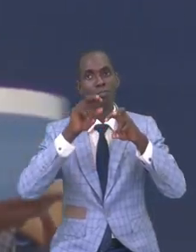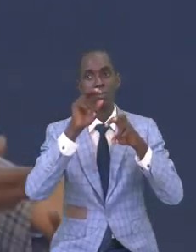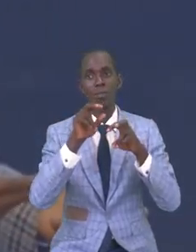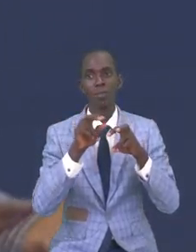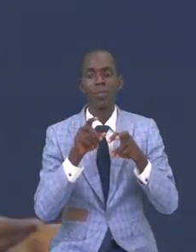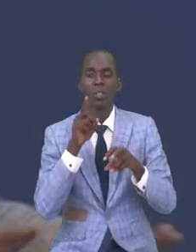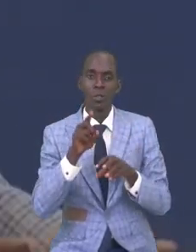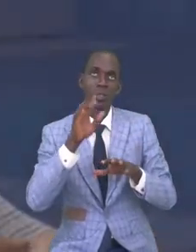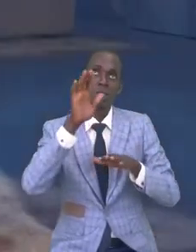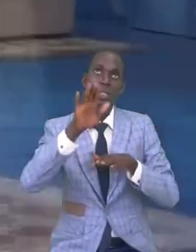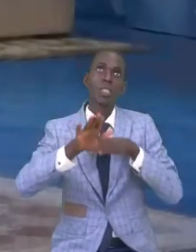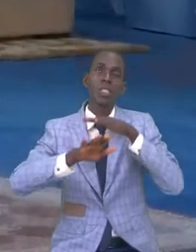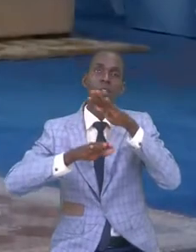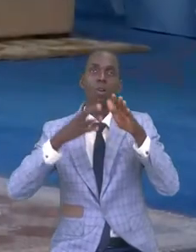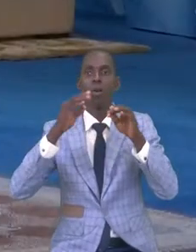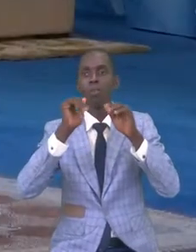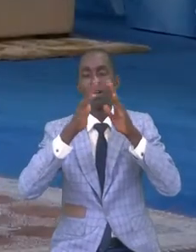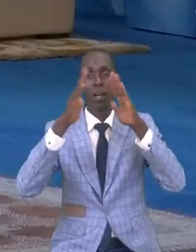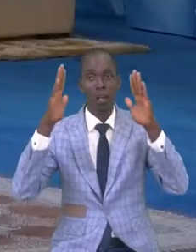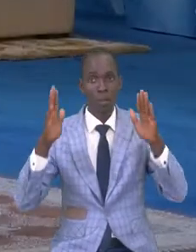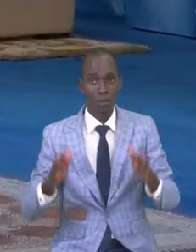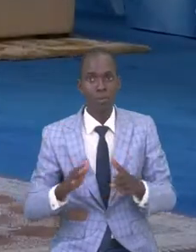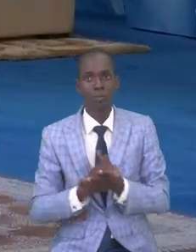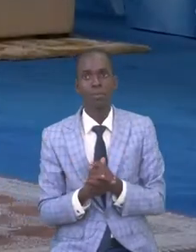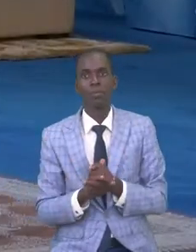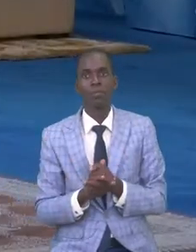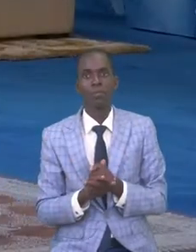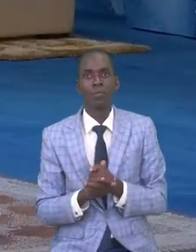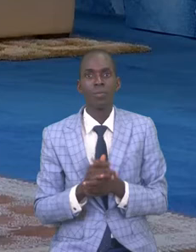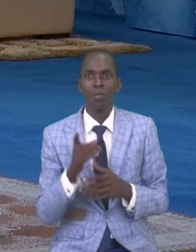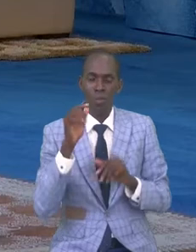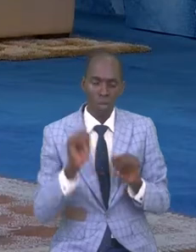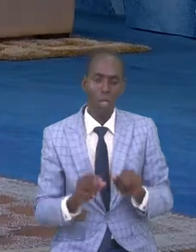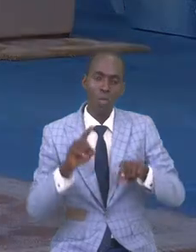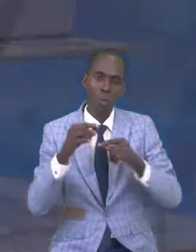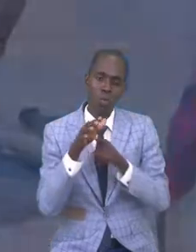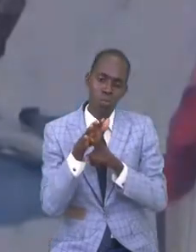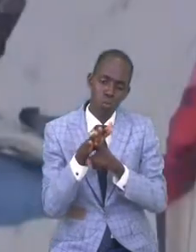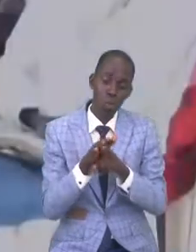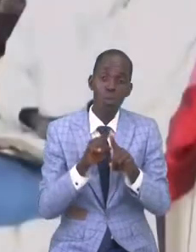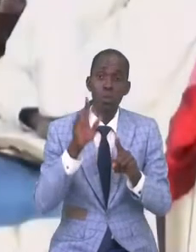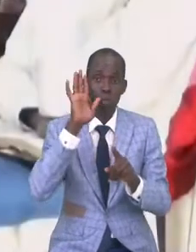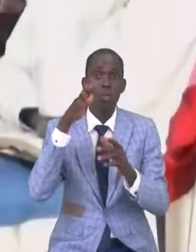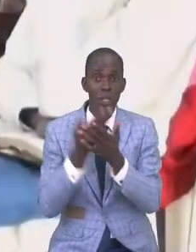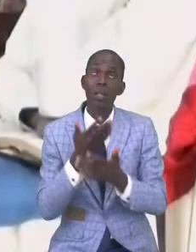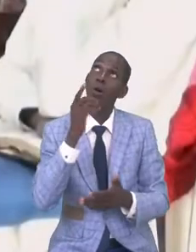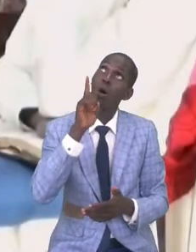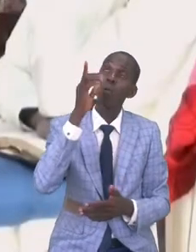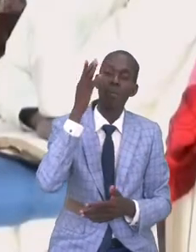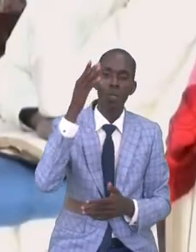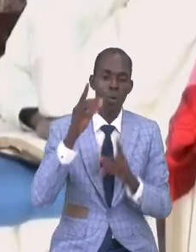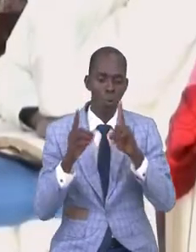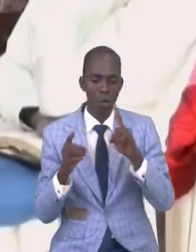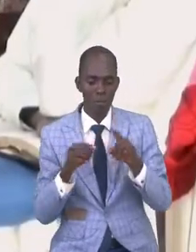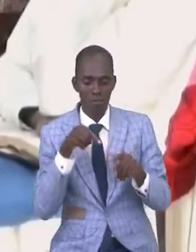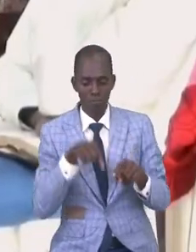steps of a house. And you can go slowly, but you'll get there. Put one leg there,